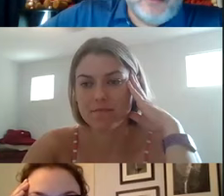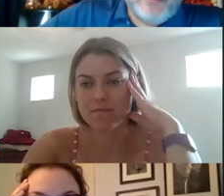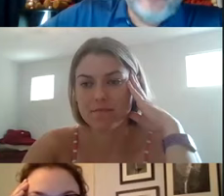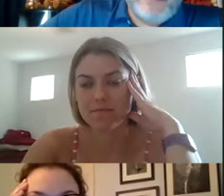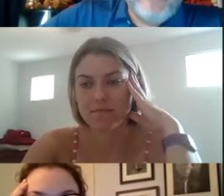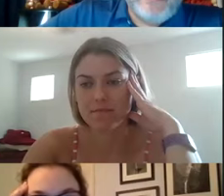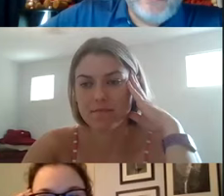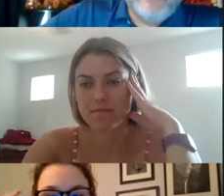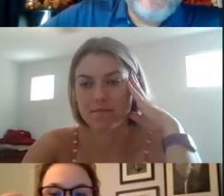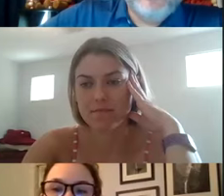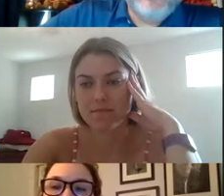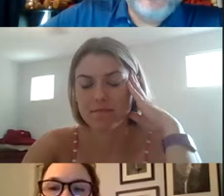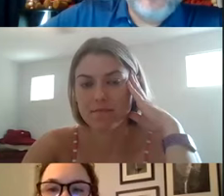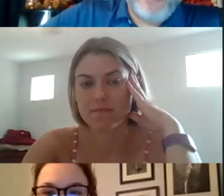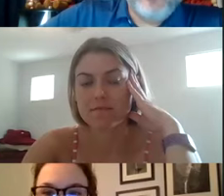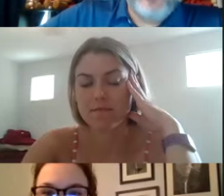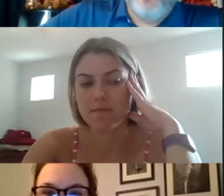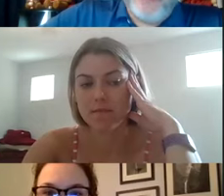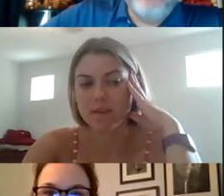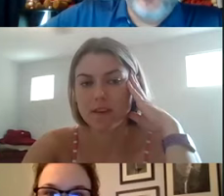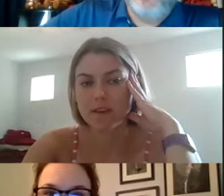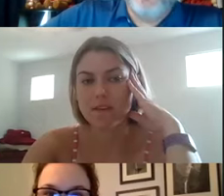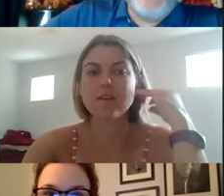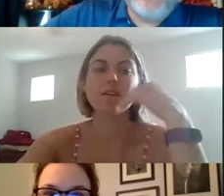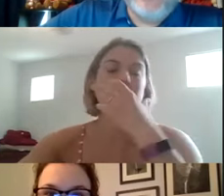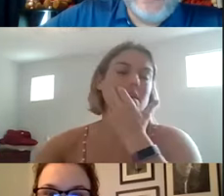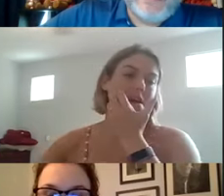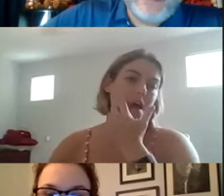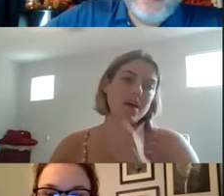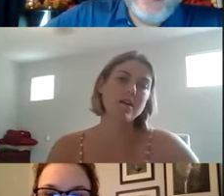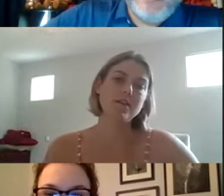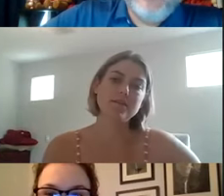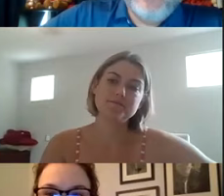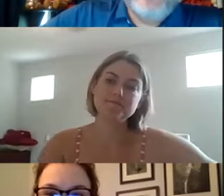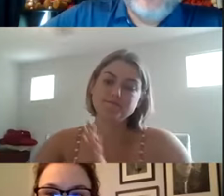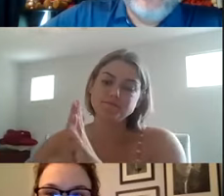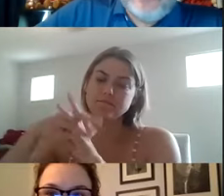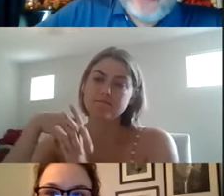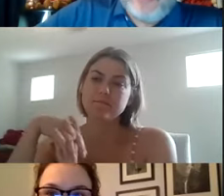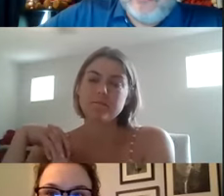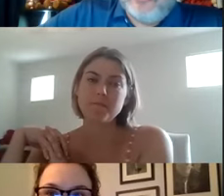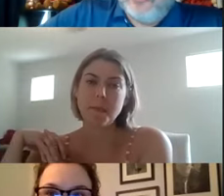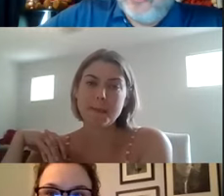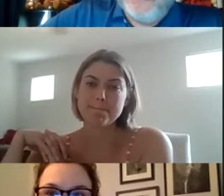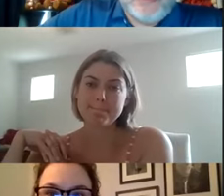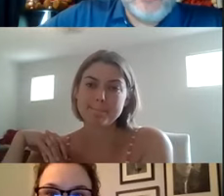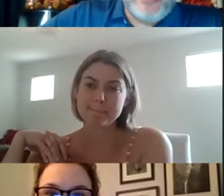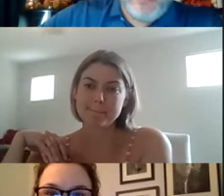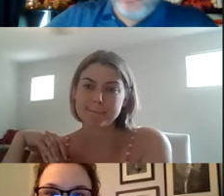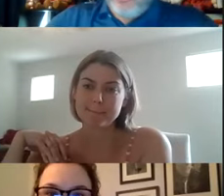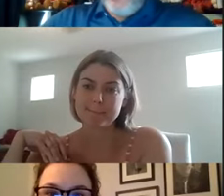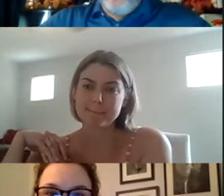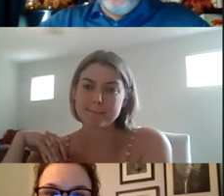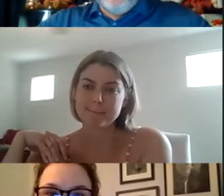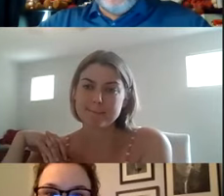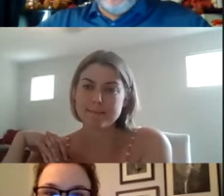can't allow you to have any kind of physical scratch paper or a whiteboard or anything like that that you can use. Because I actually had a student who did that. She